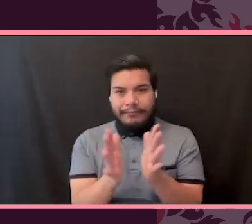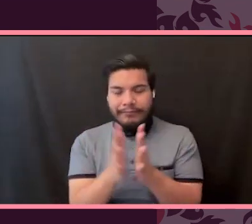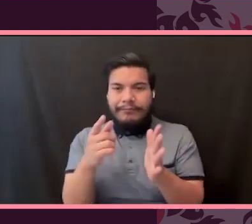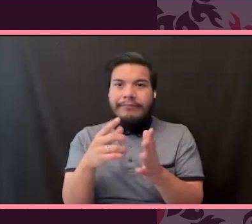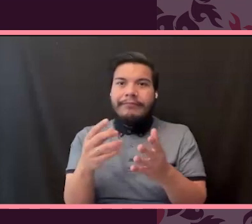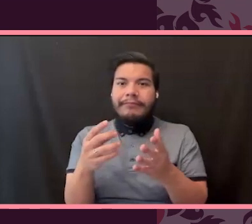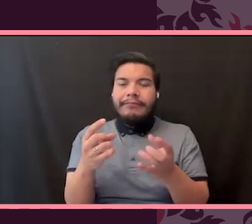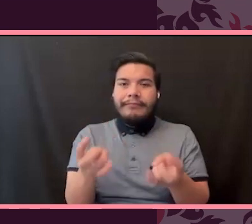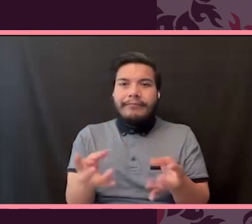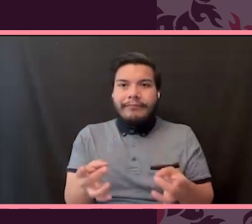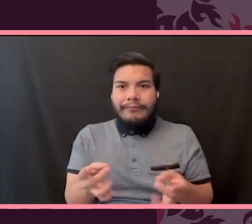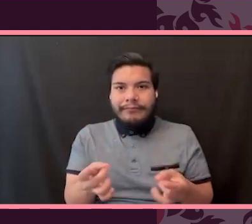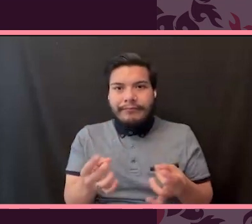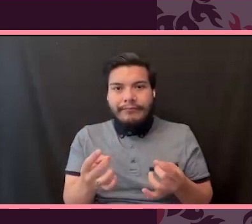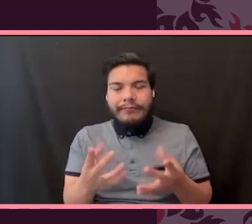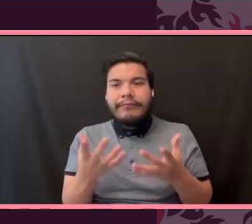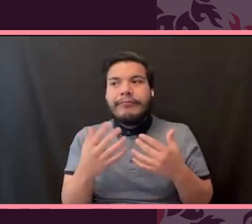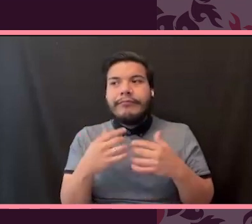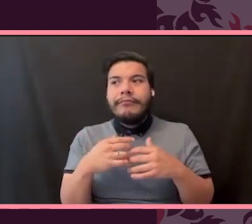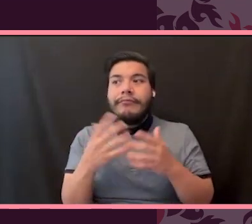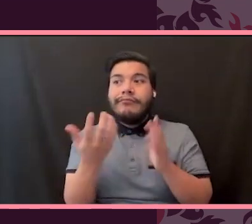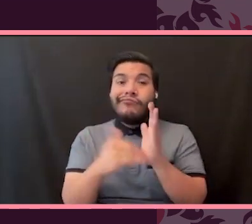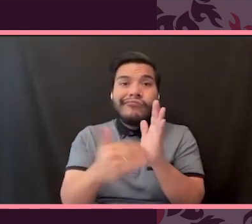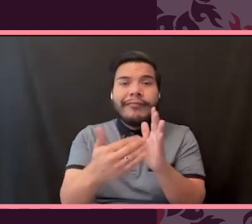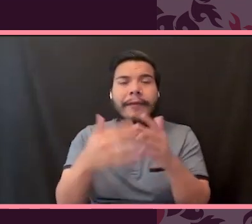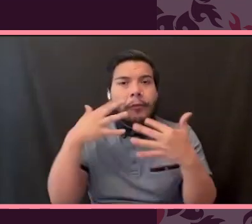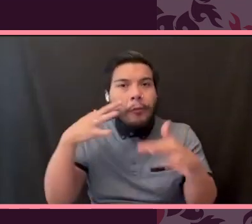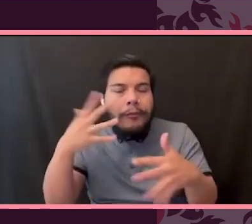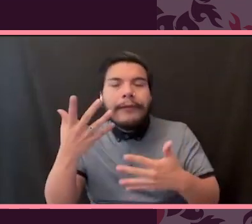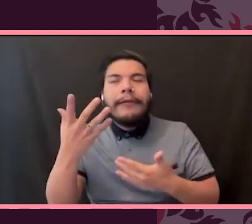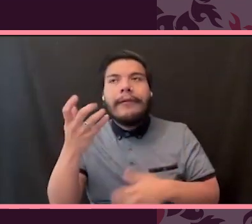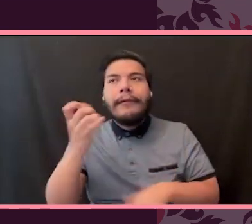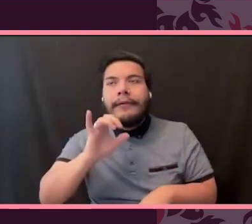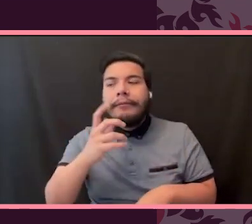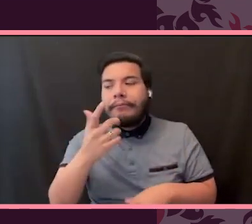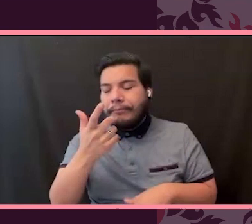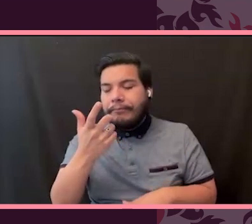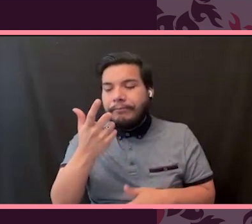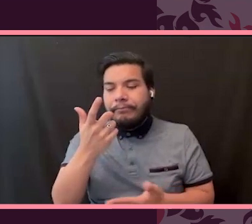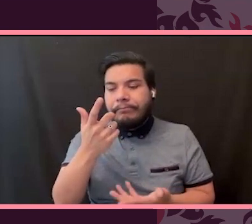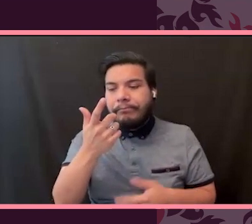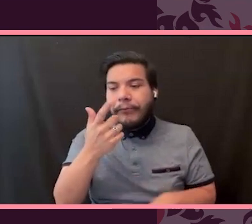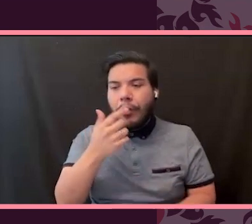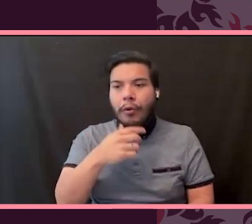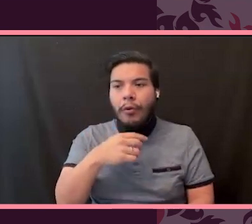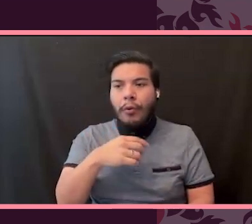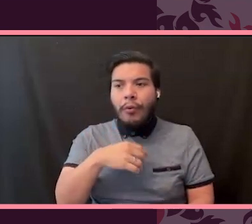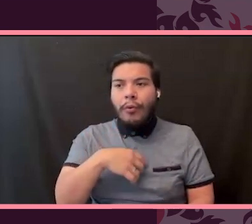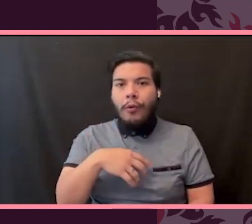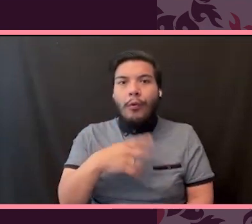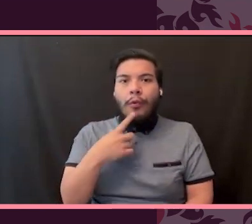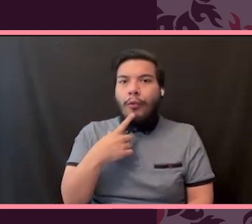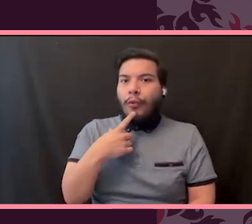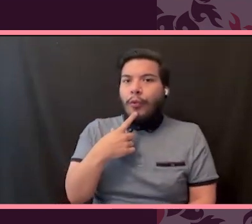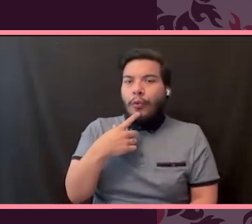flicking, or repetitive noises such as little hoots or grunts or throat